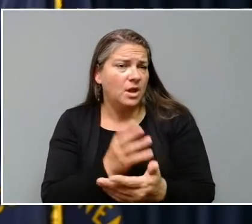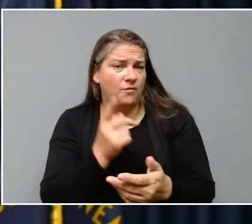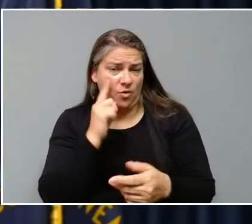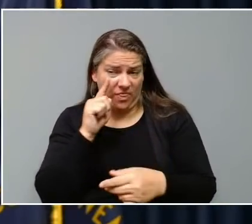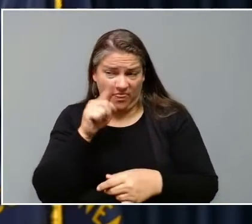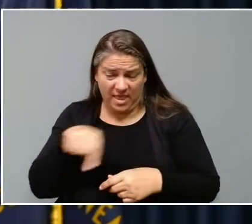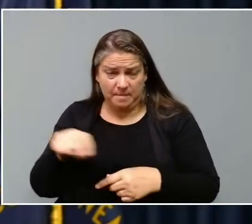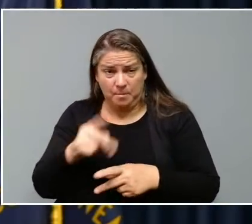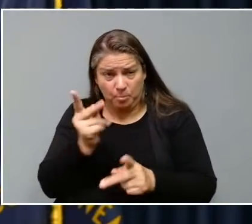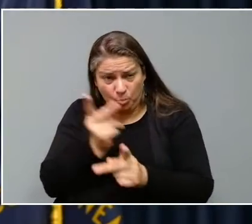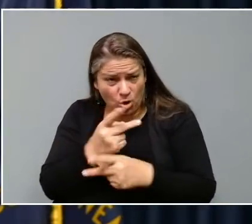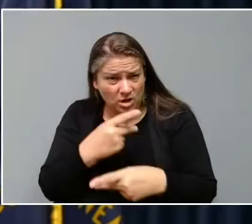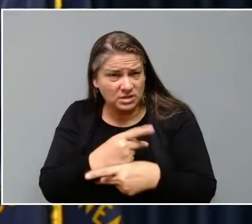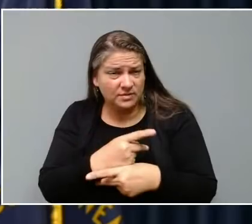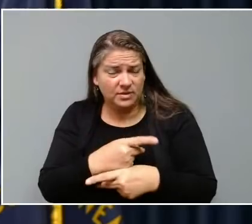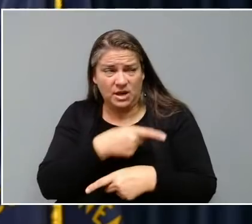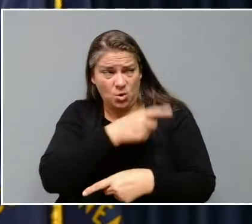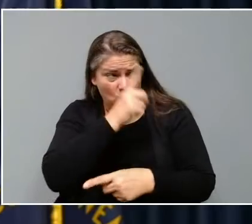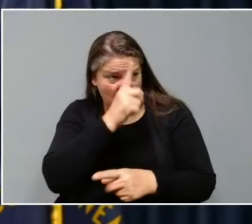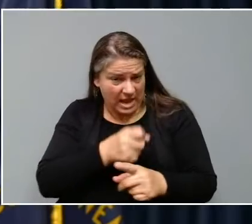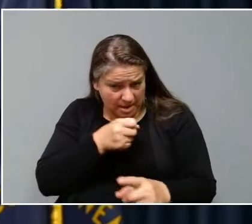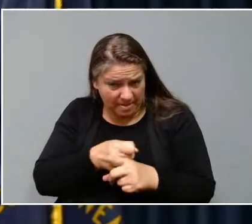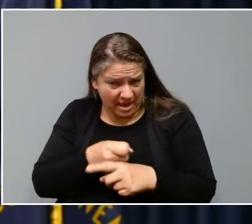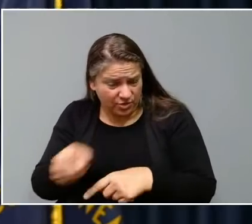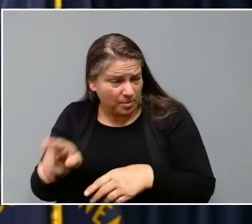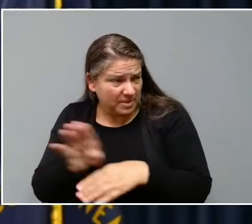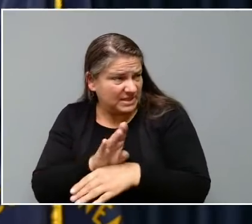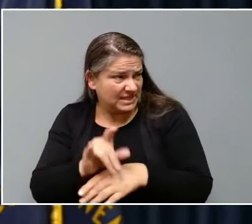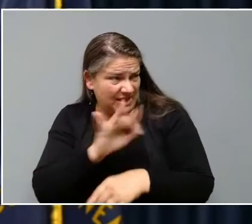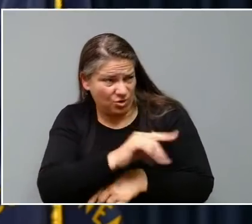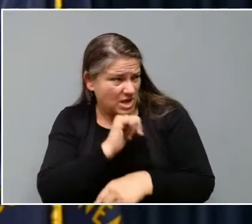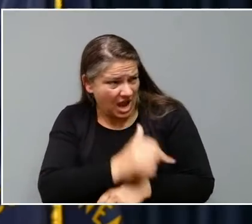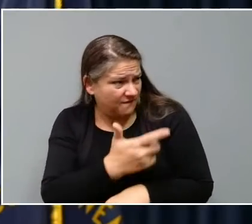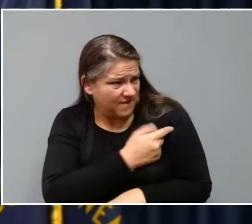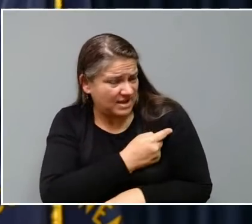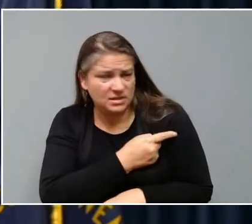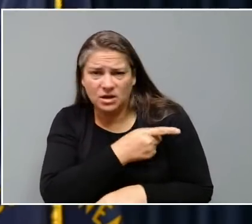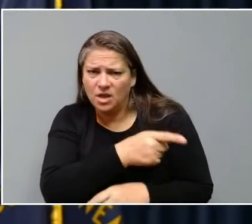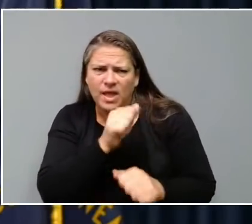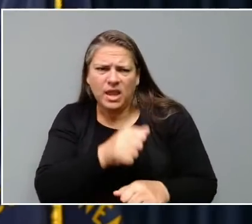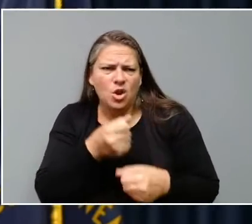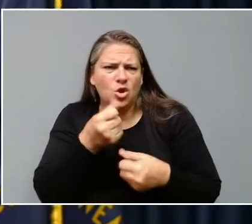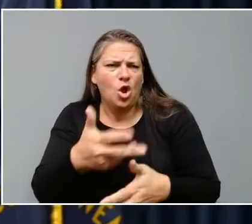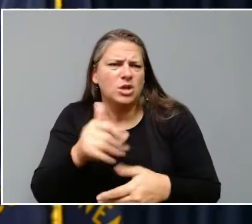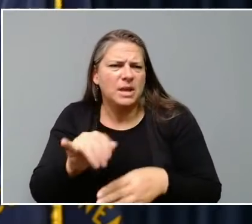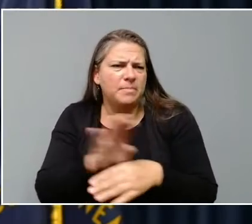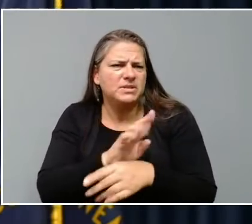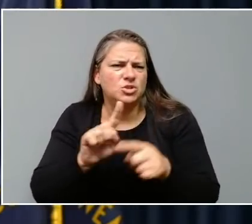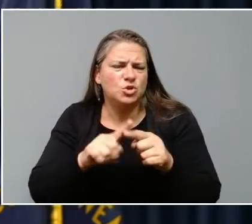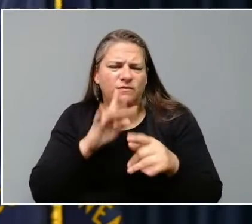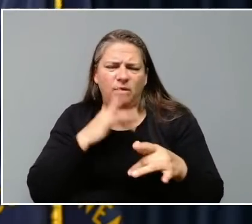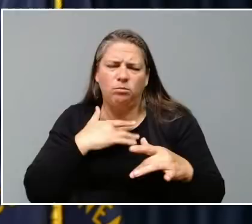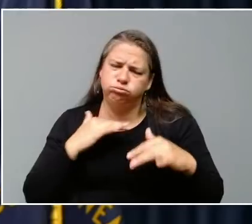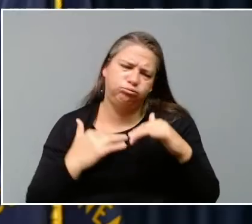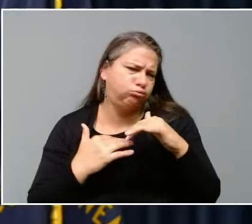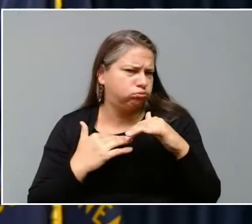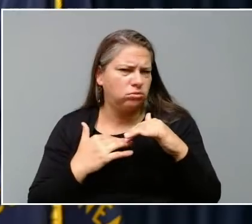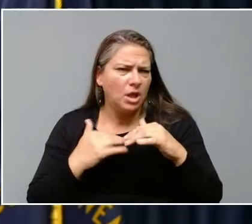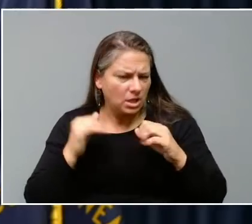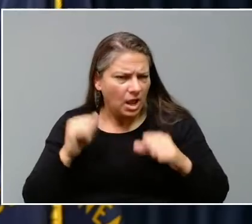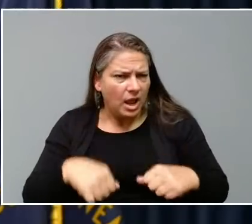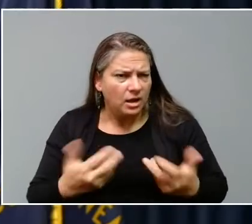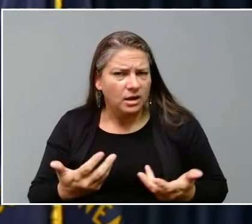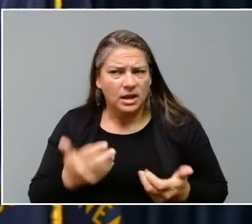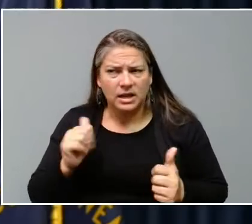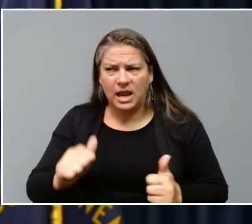impact on their bottom line, if their folks aren't vaccinated, I mean, could cripple an operation, and it could cripple a hospital operation